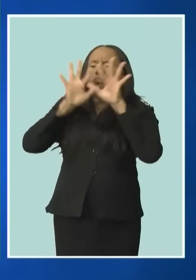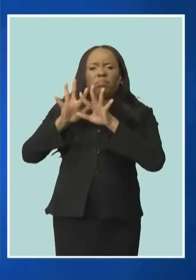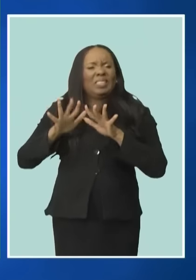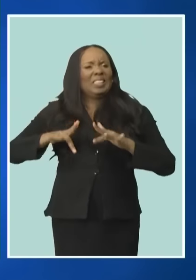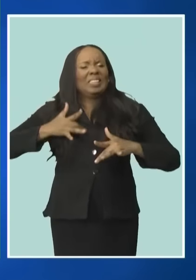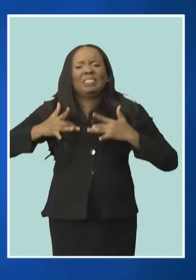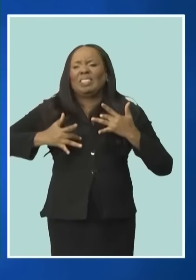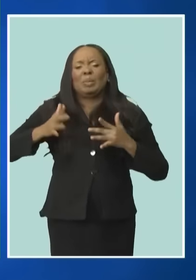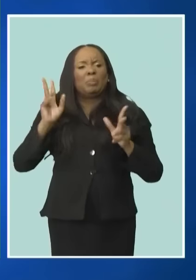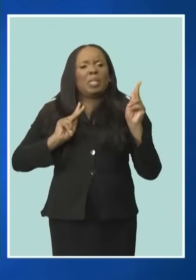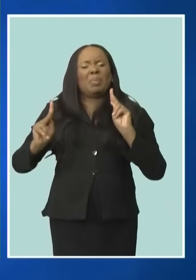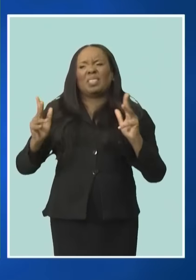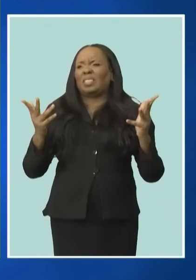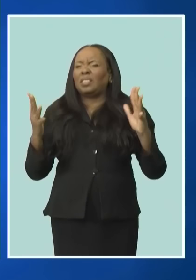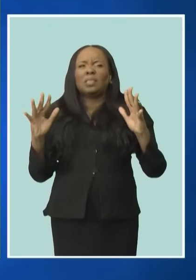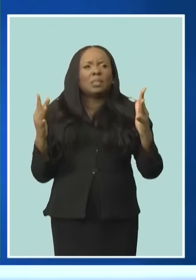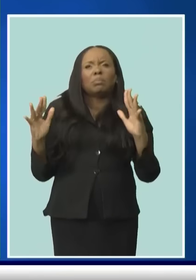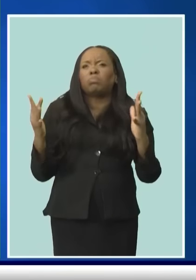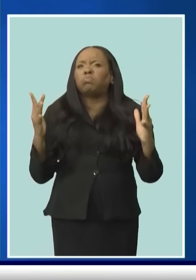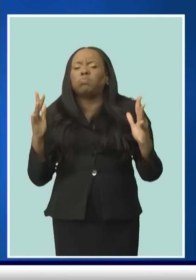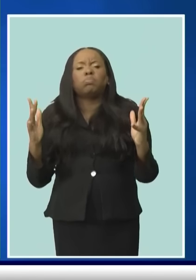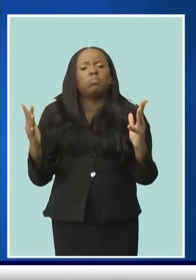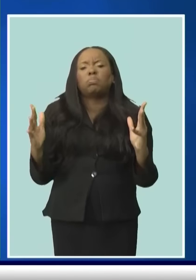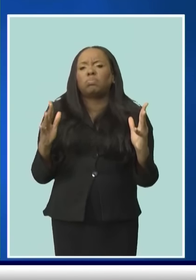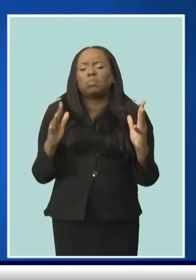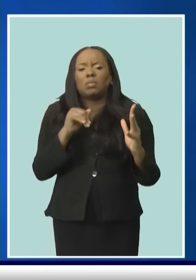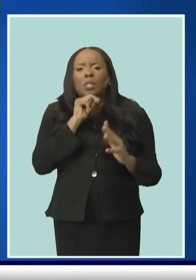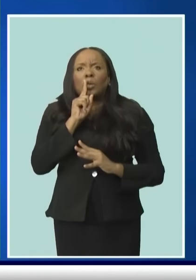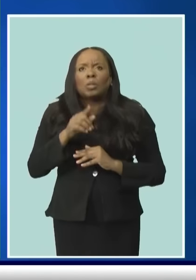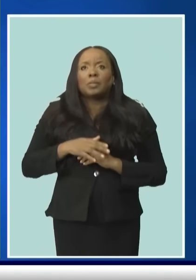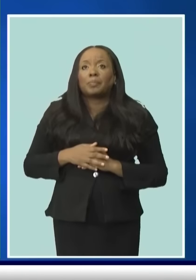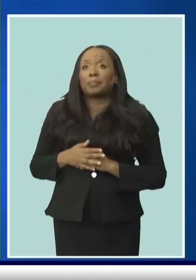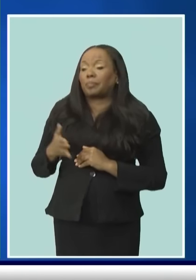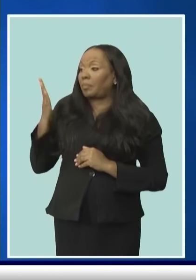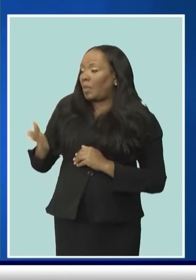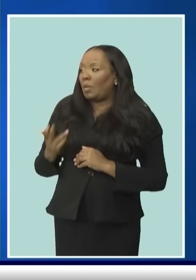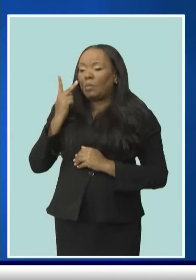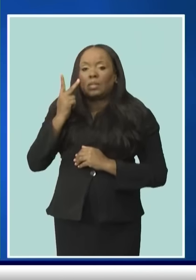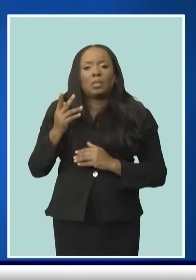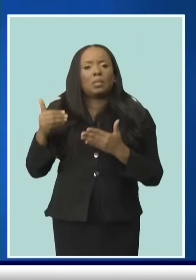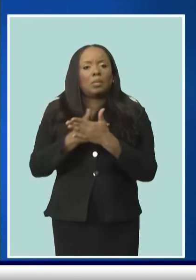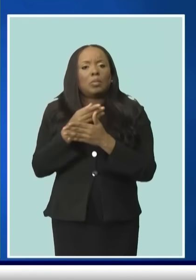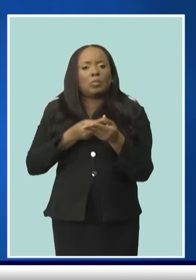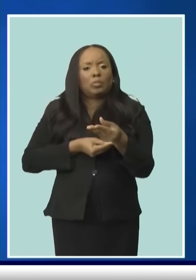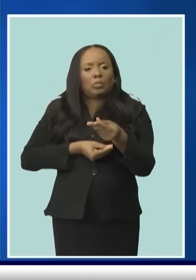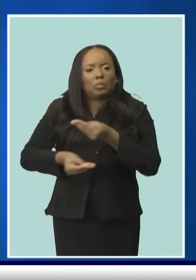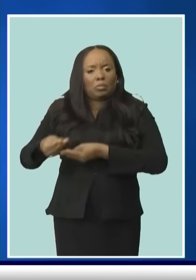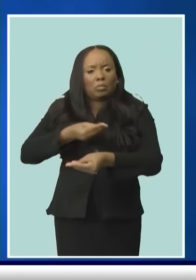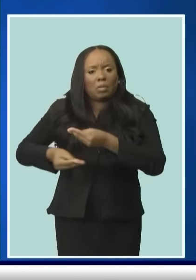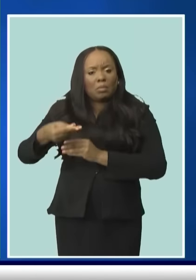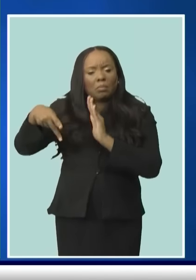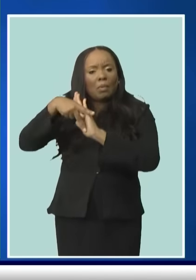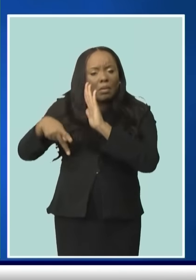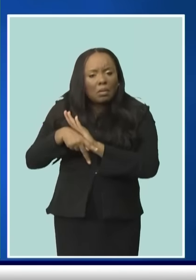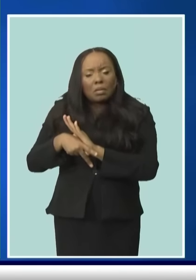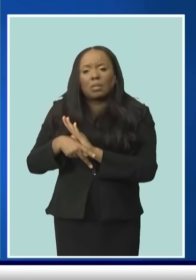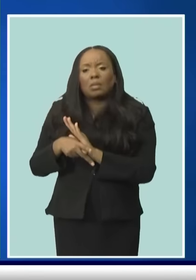of uncertainty. We are also seeing the ripple effects of new trade policies, potentially reshaping